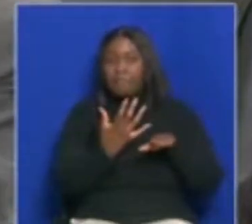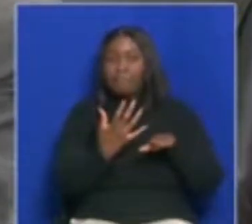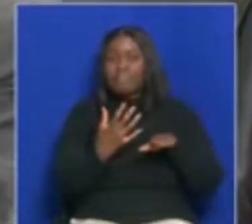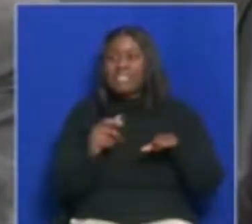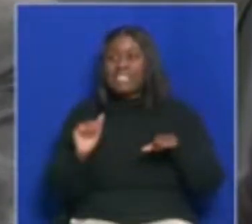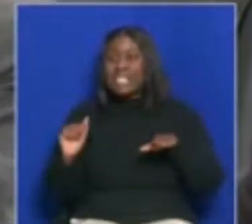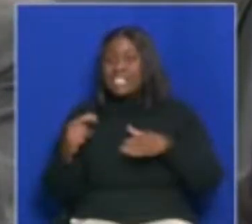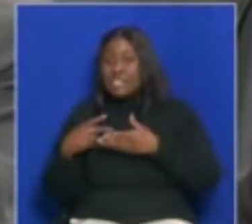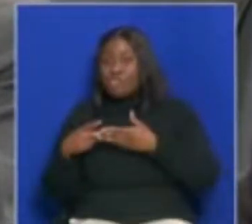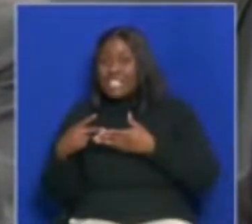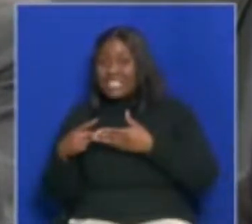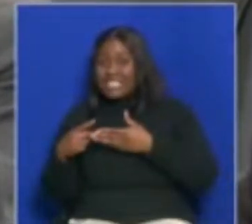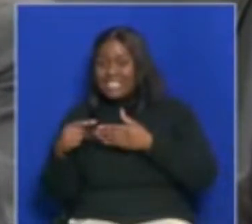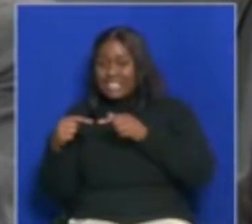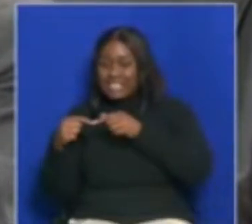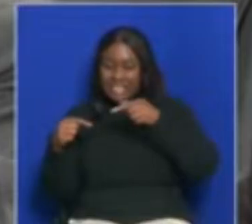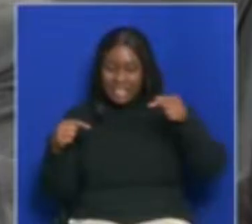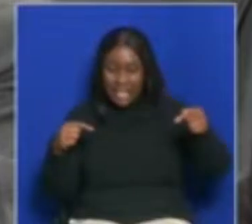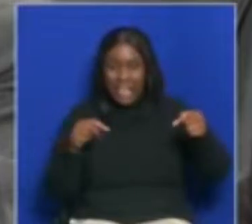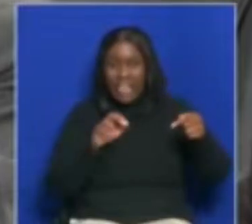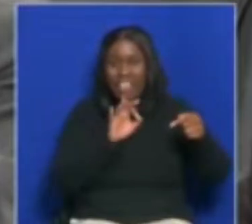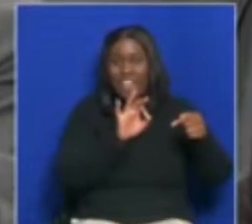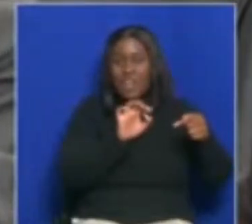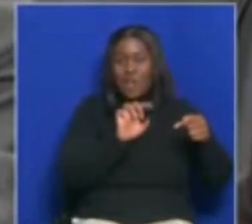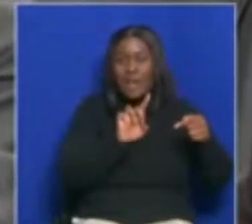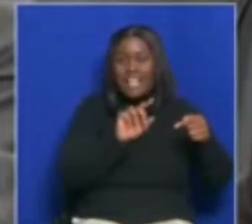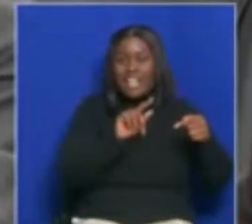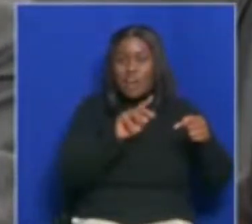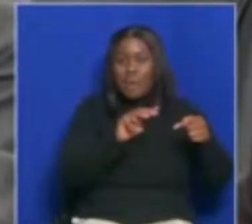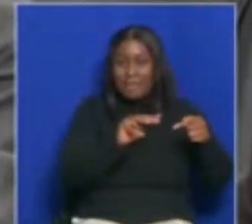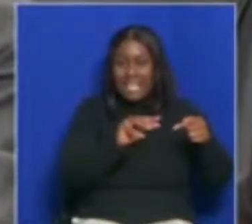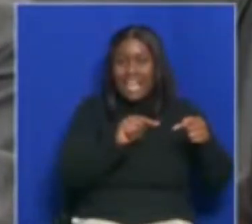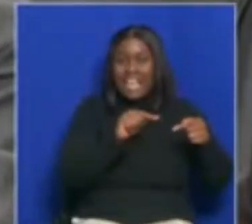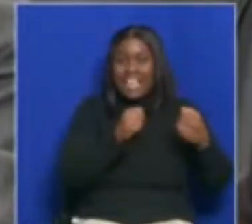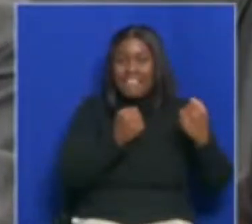It says Lieutenant Colonel Dina Govender. It should be Mr. Naika.